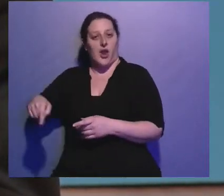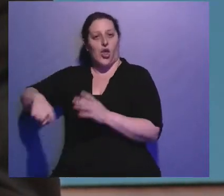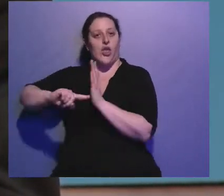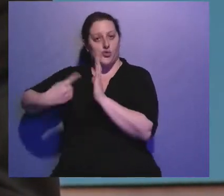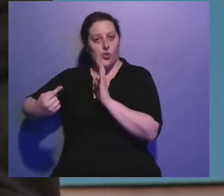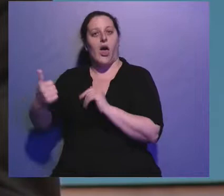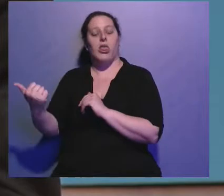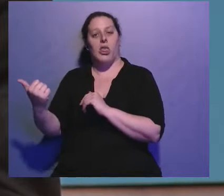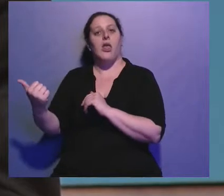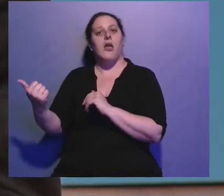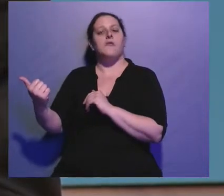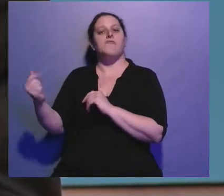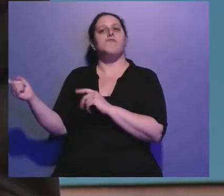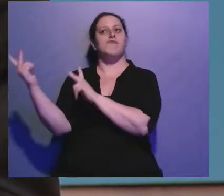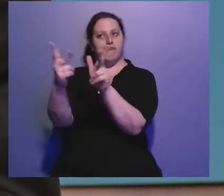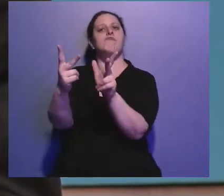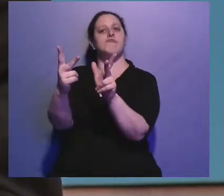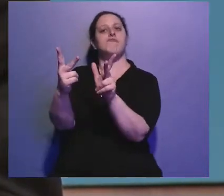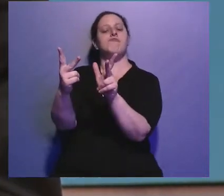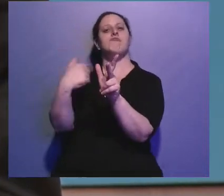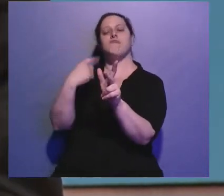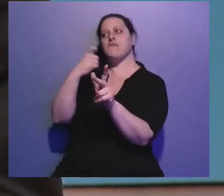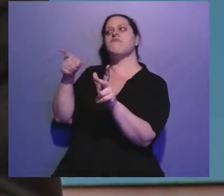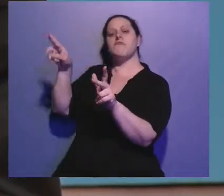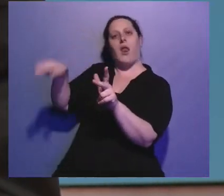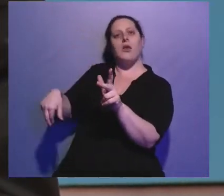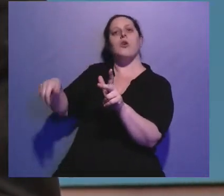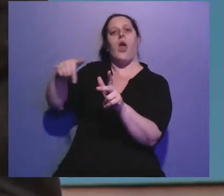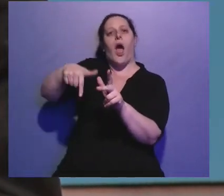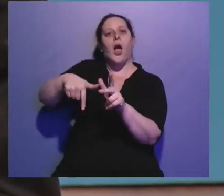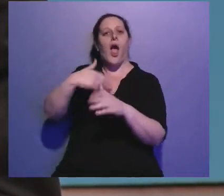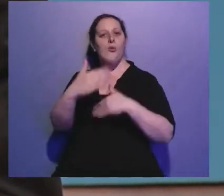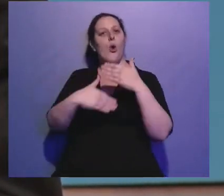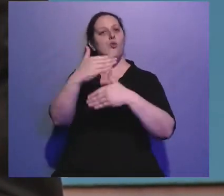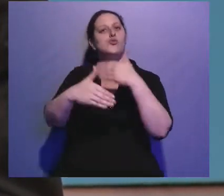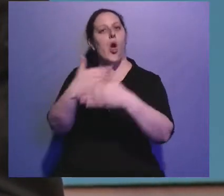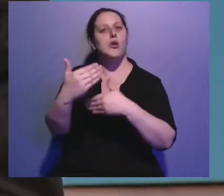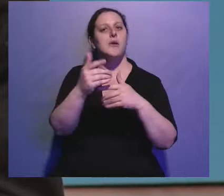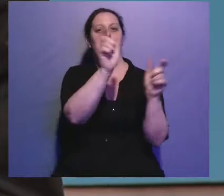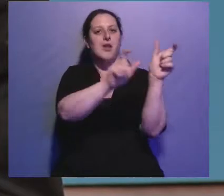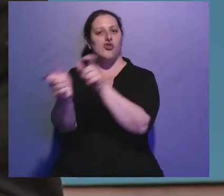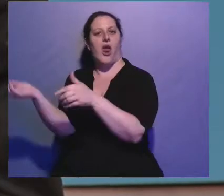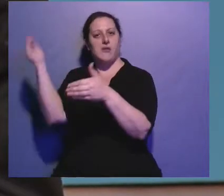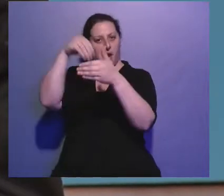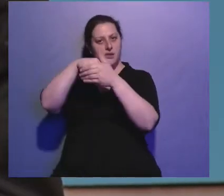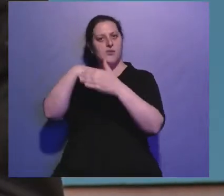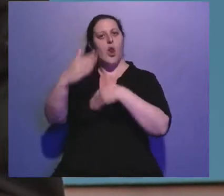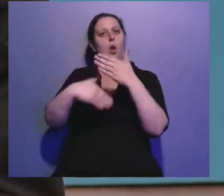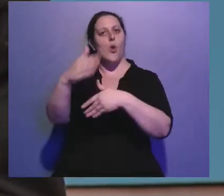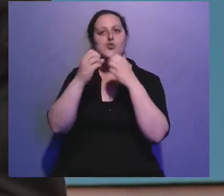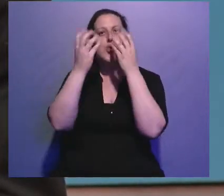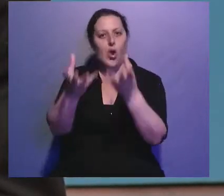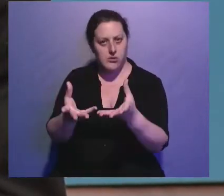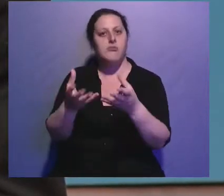As Horacio Rodríguez Larreta said this morning, we have seen significant progress in the city of Buenos Aires